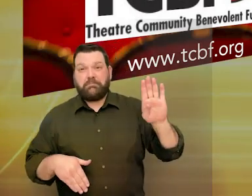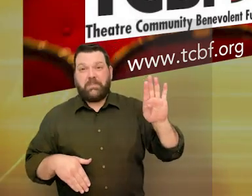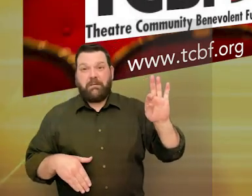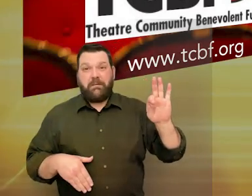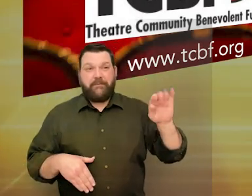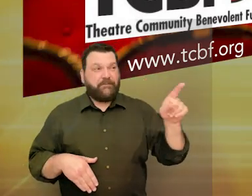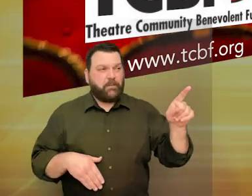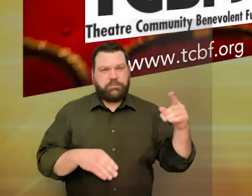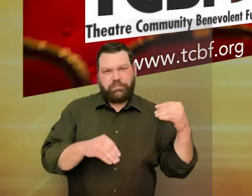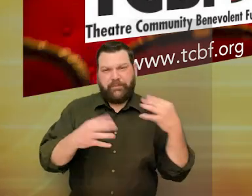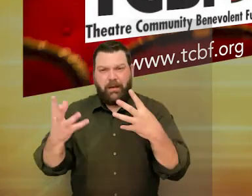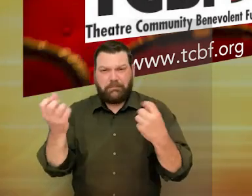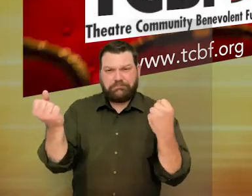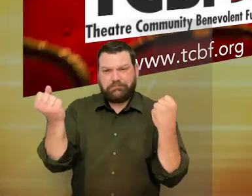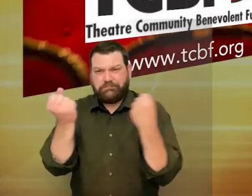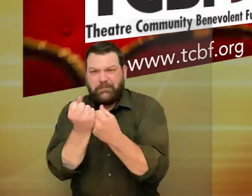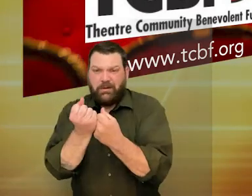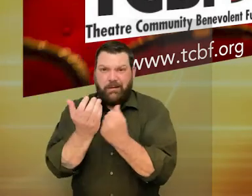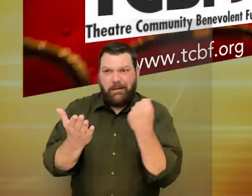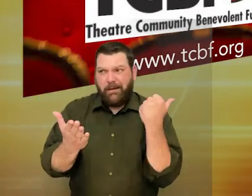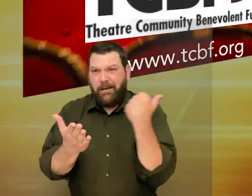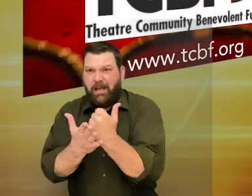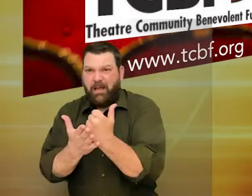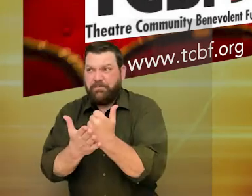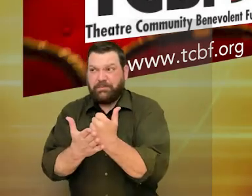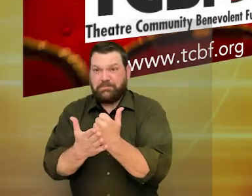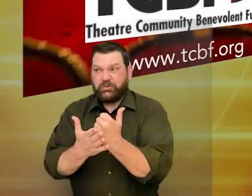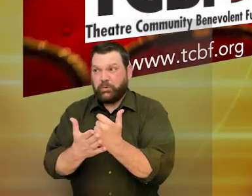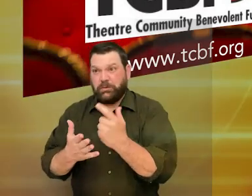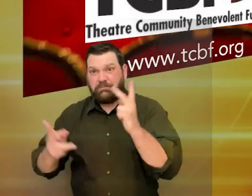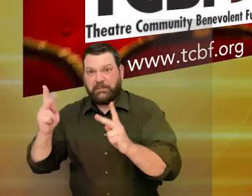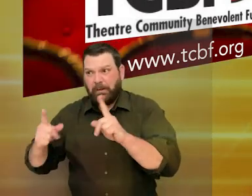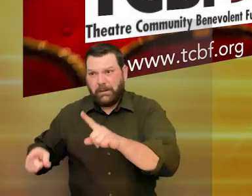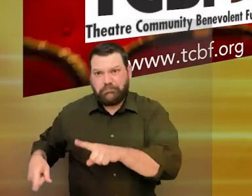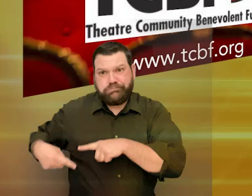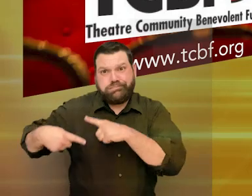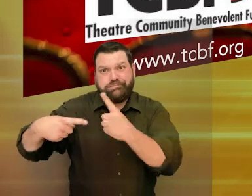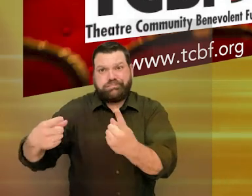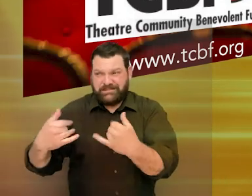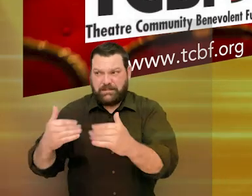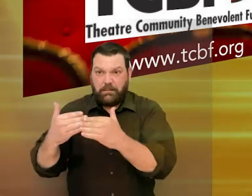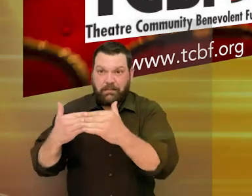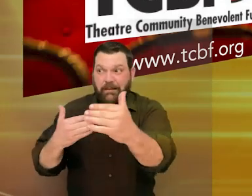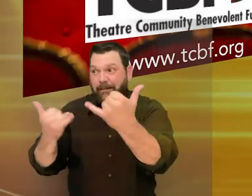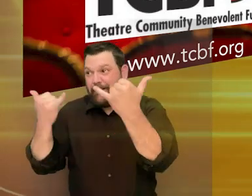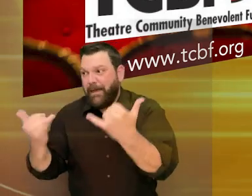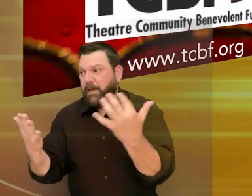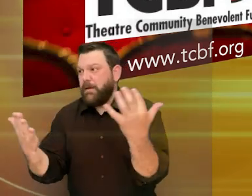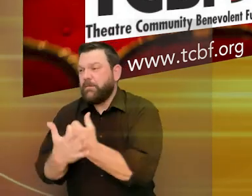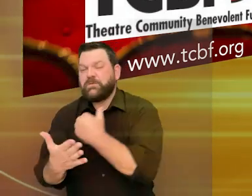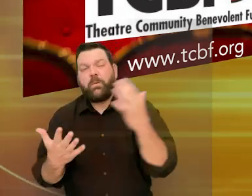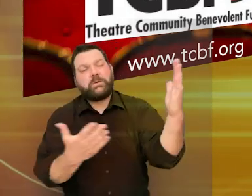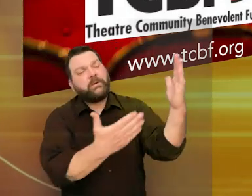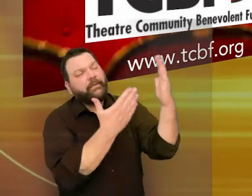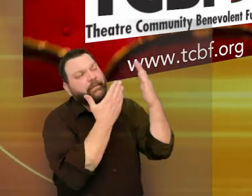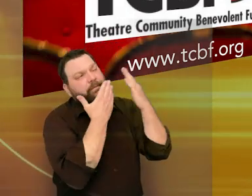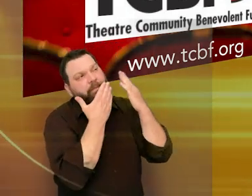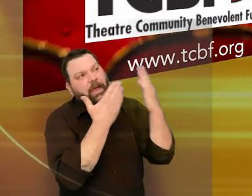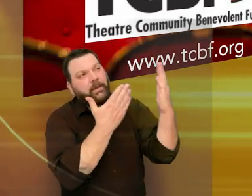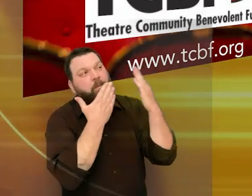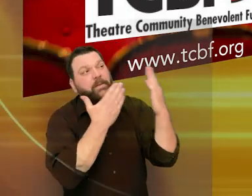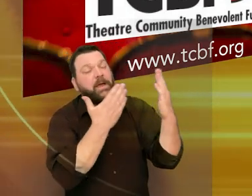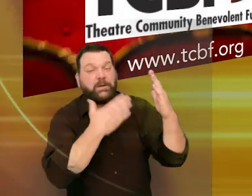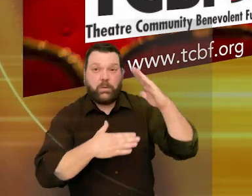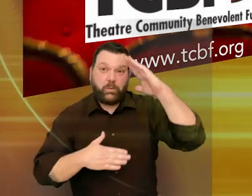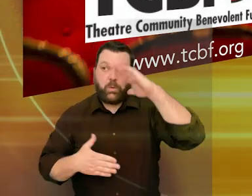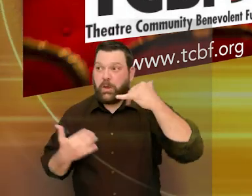for theater folks who are often treading water in the very best of times. So we just want to say thank you, TCBF, for all that you have done